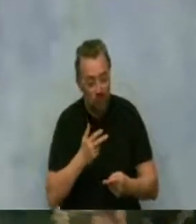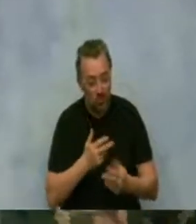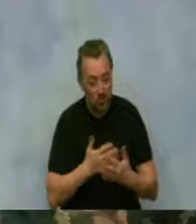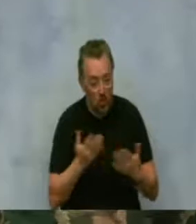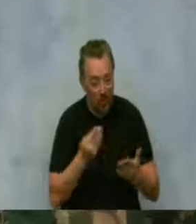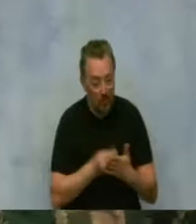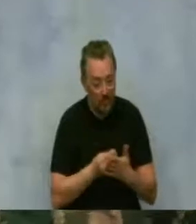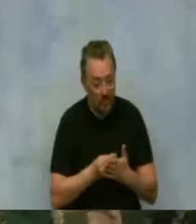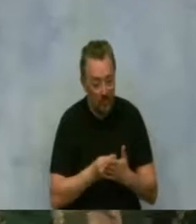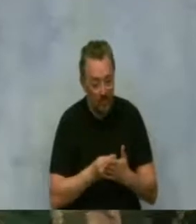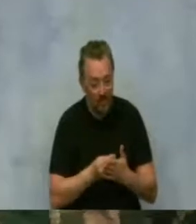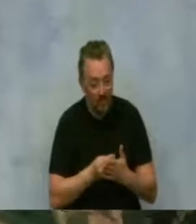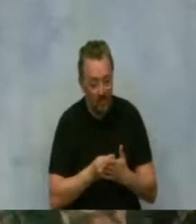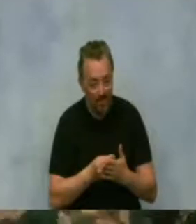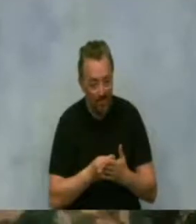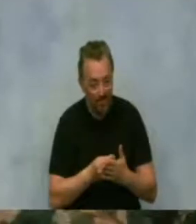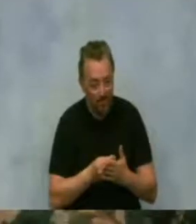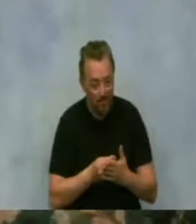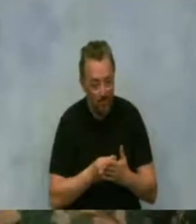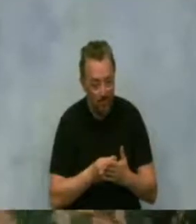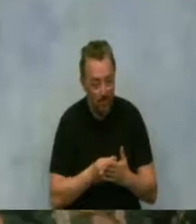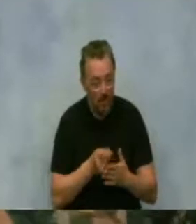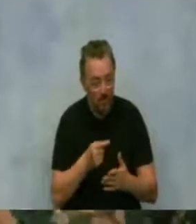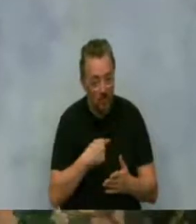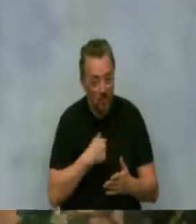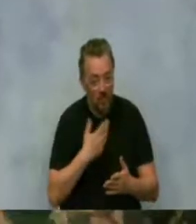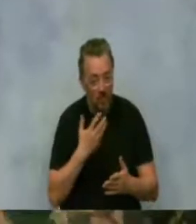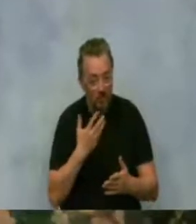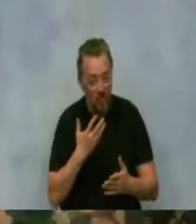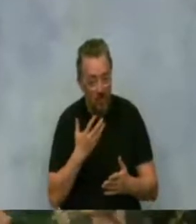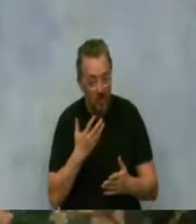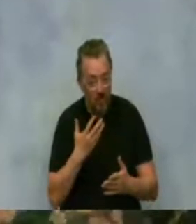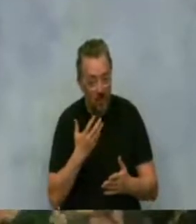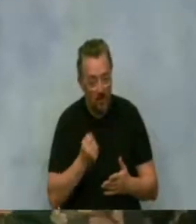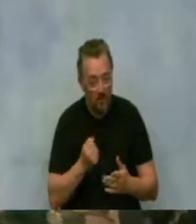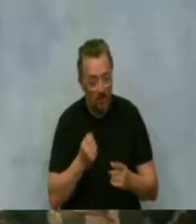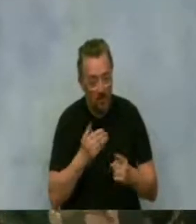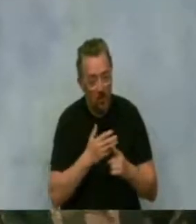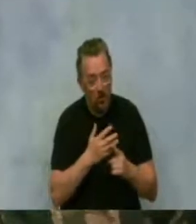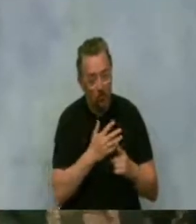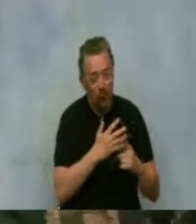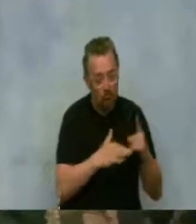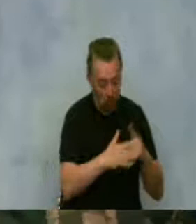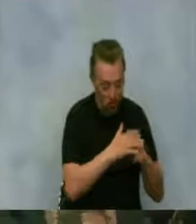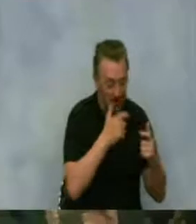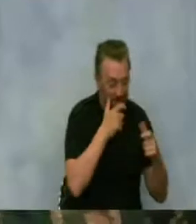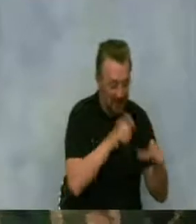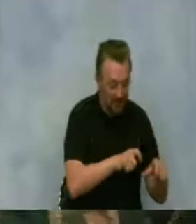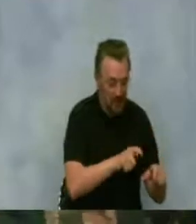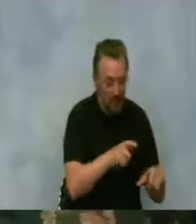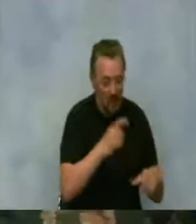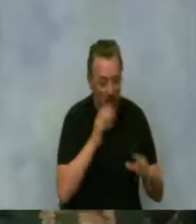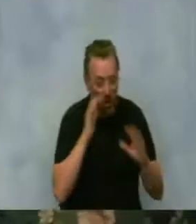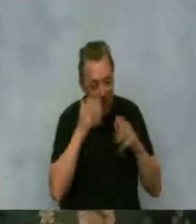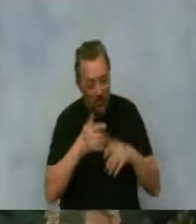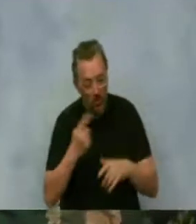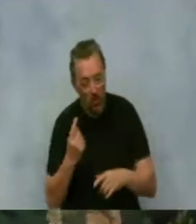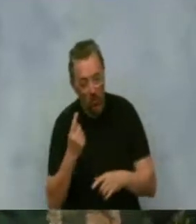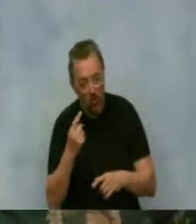money. And so while obviously we've got, you know, our social tenants, I'm also concerned about people